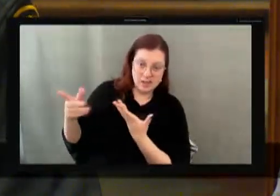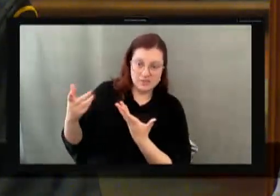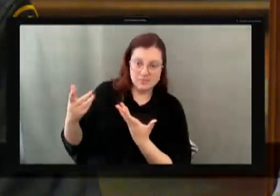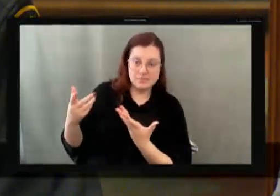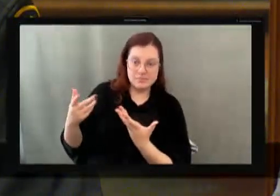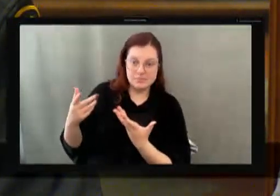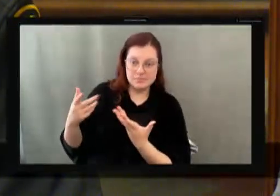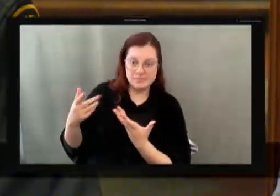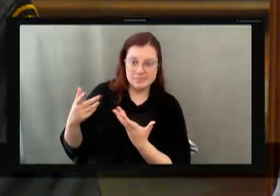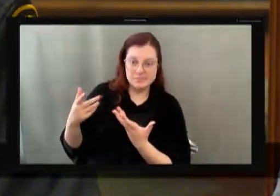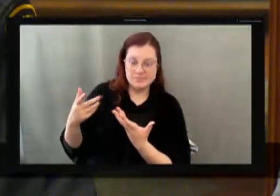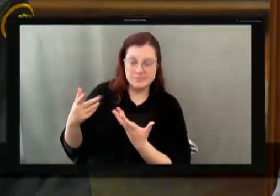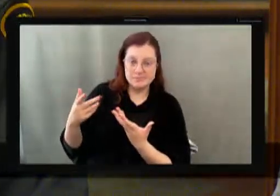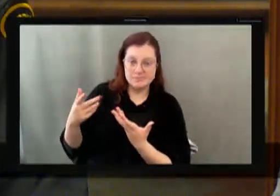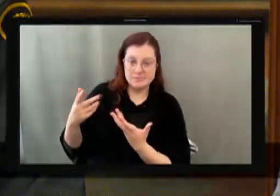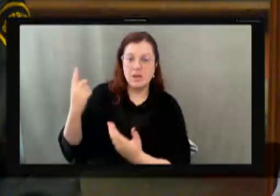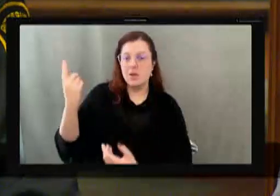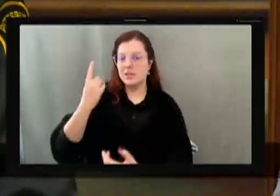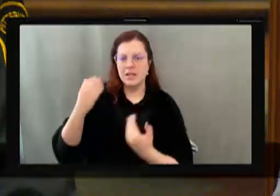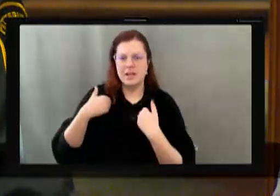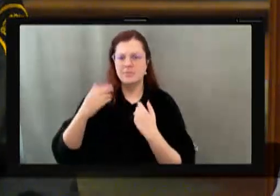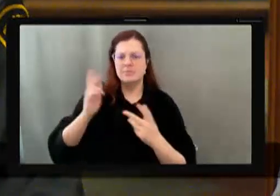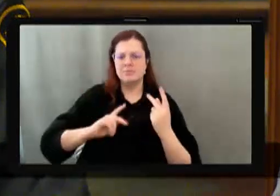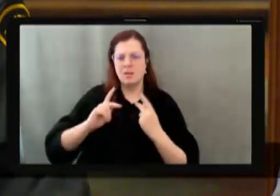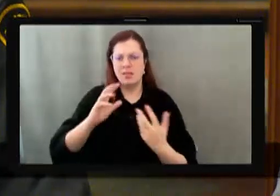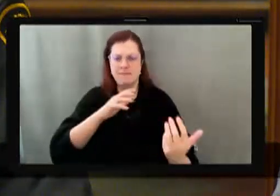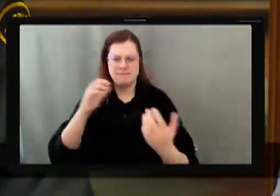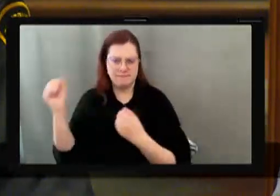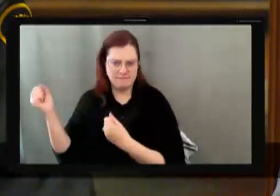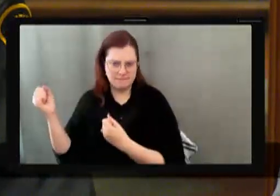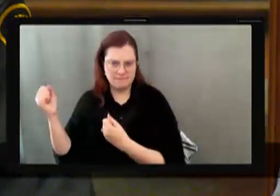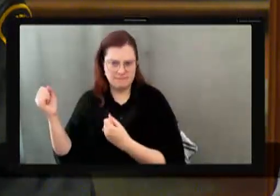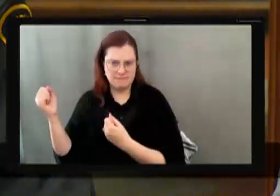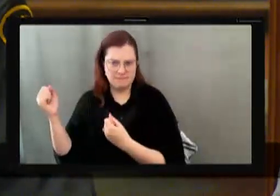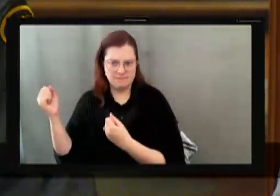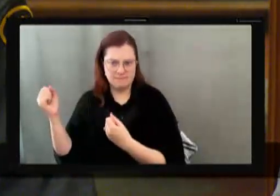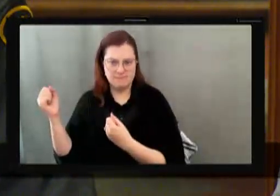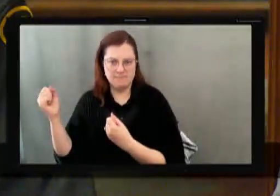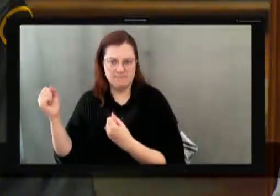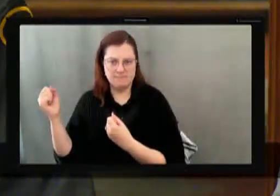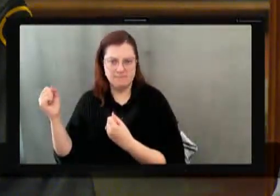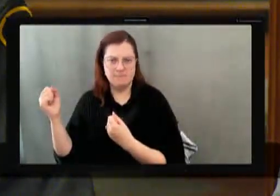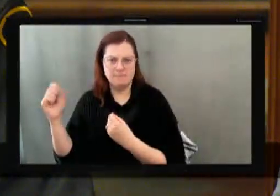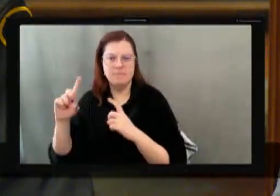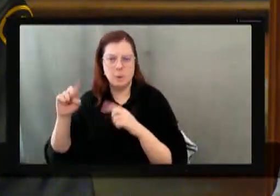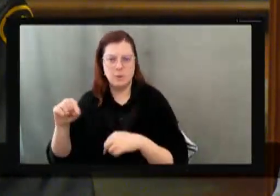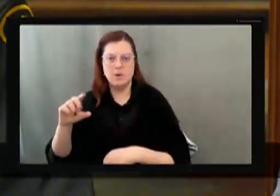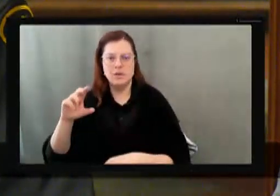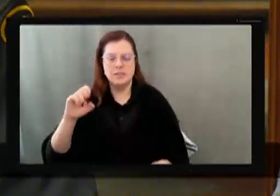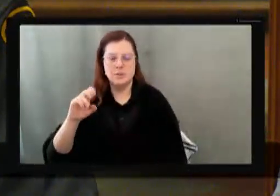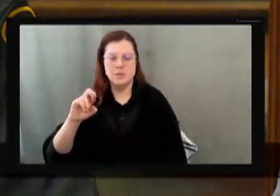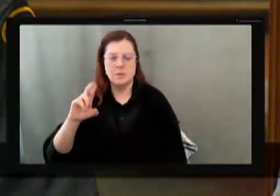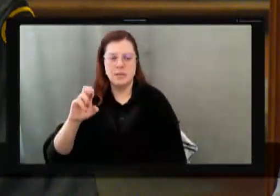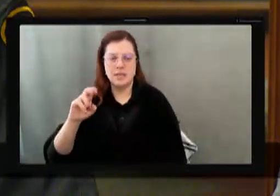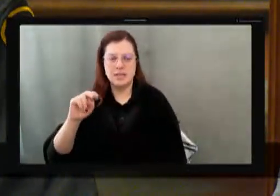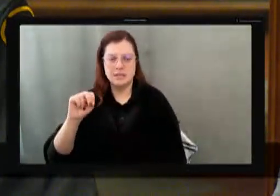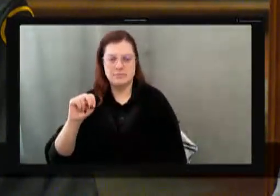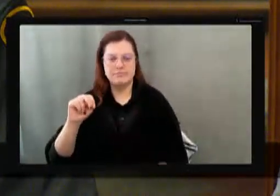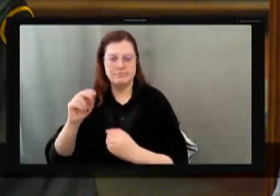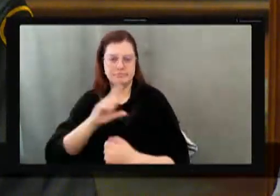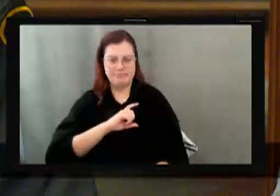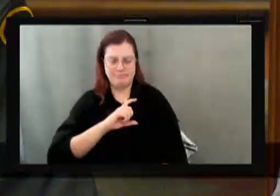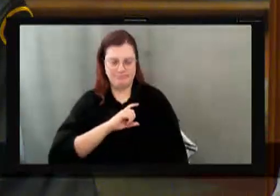we've always had those individuals that have left to go to, you know, name a suburban police department that we lose people to. I have not